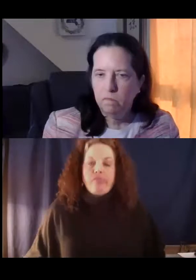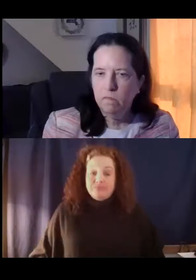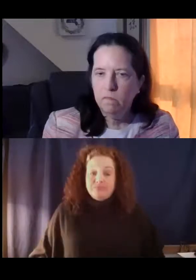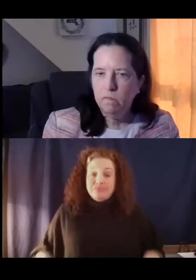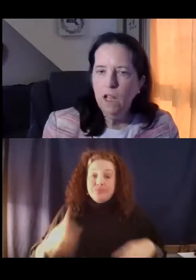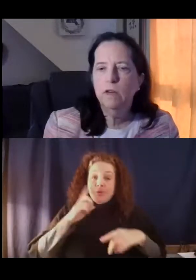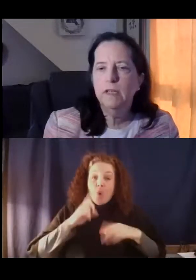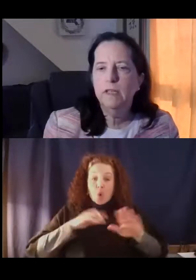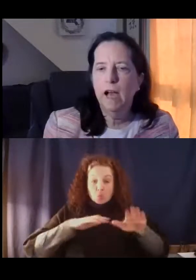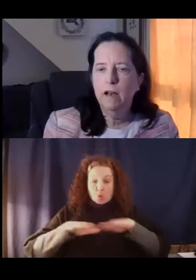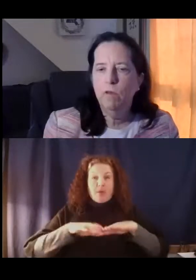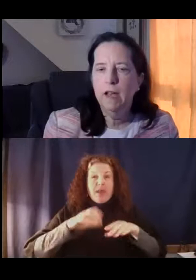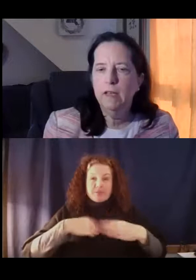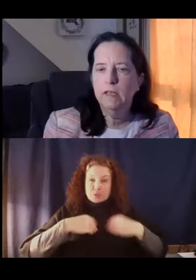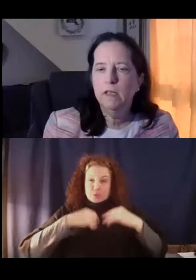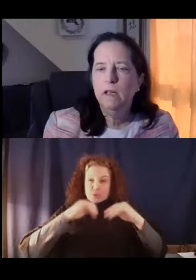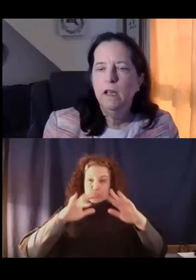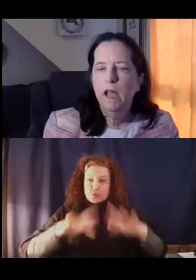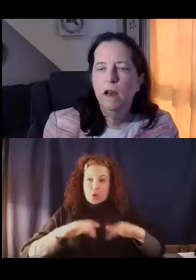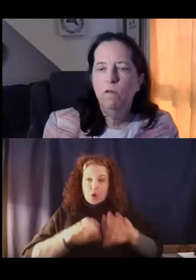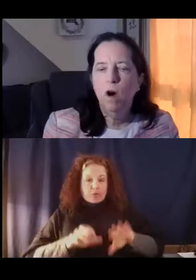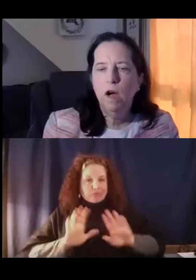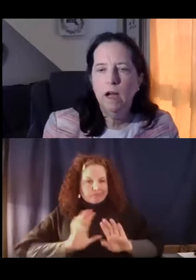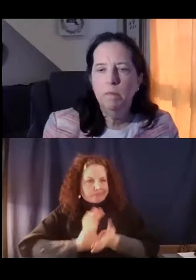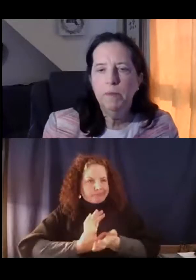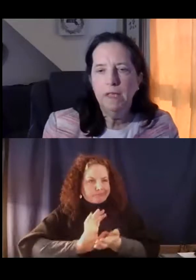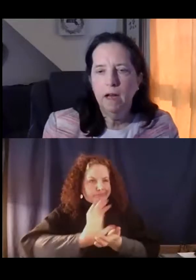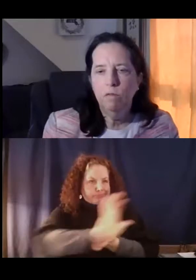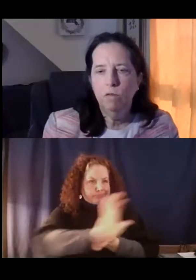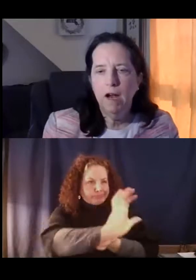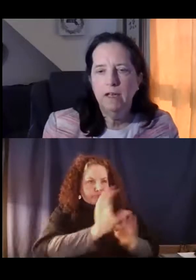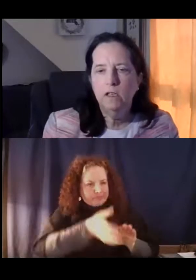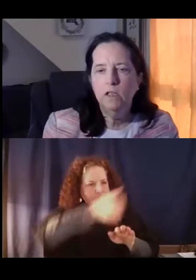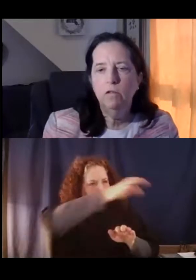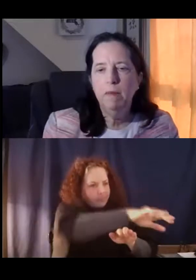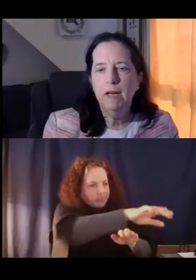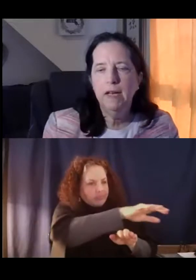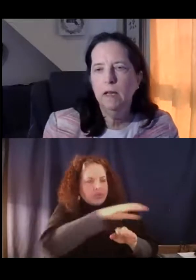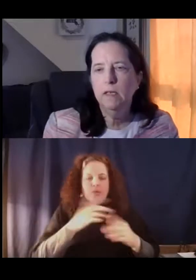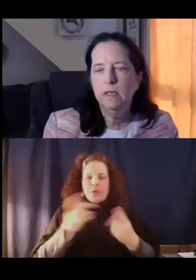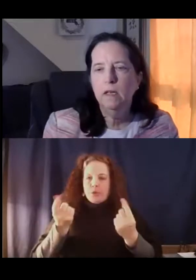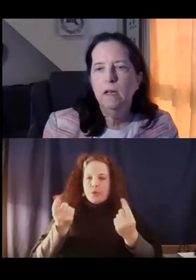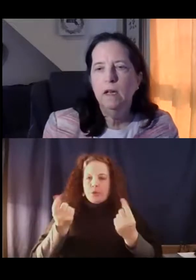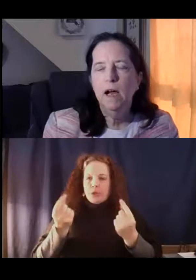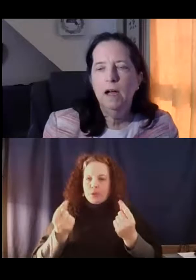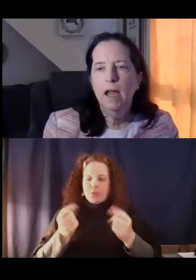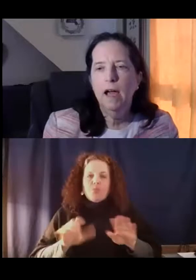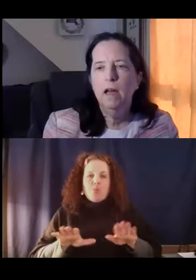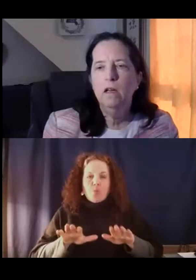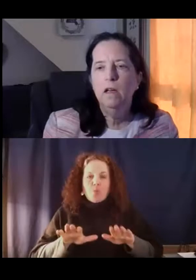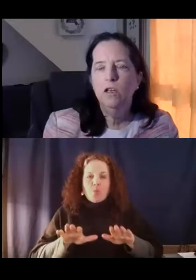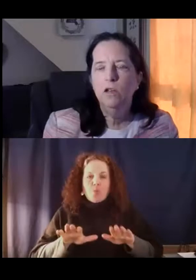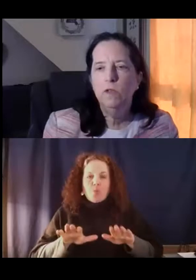Climbing over snowbanks, you want to turn sideways and walk up sideways to maintain your